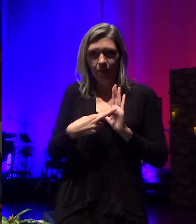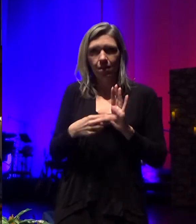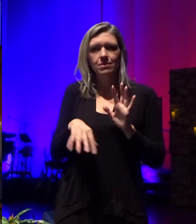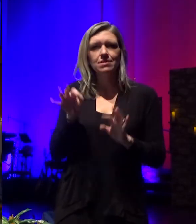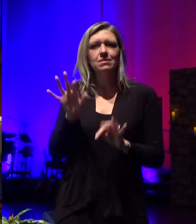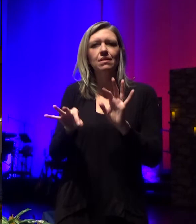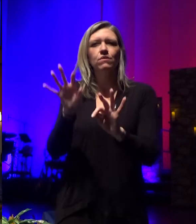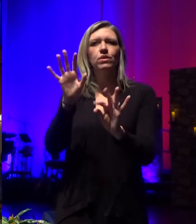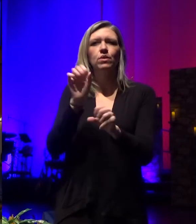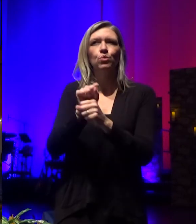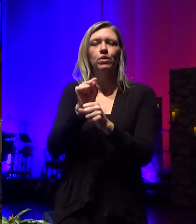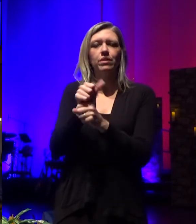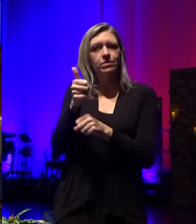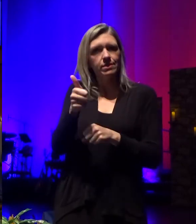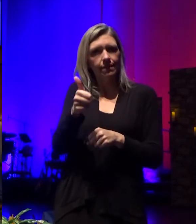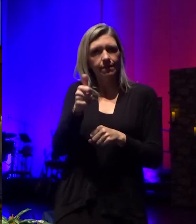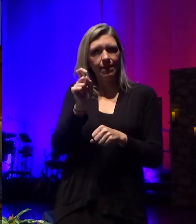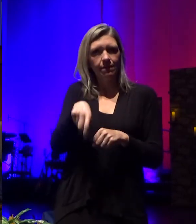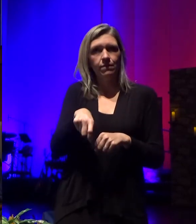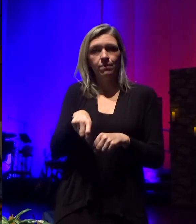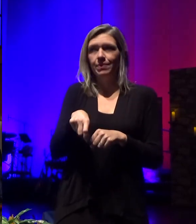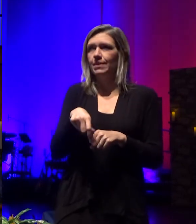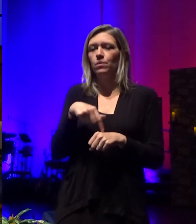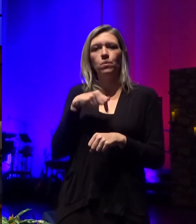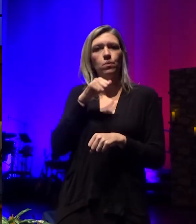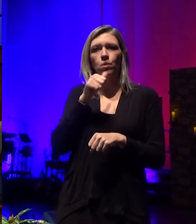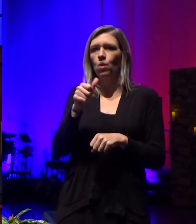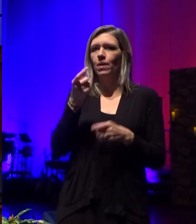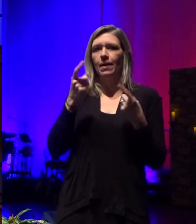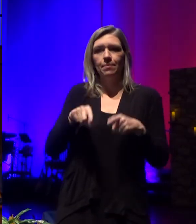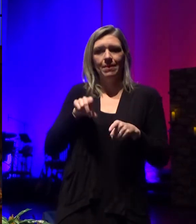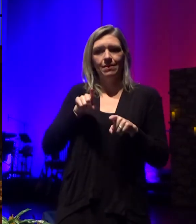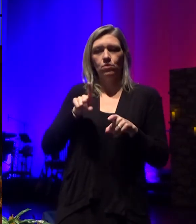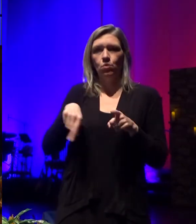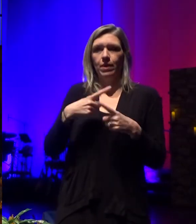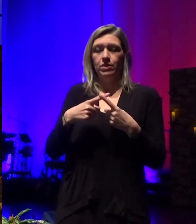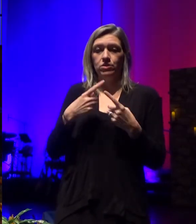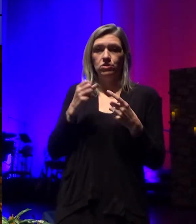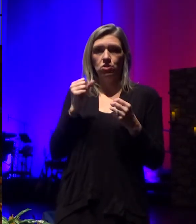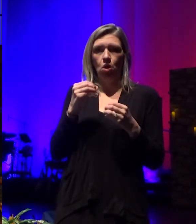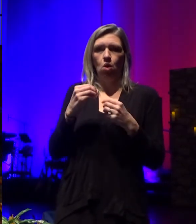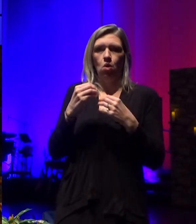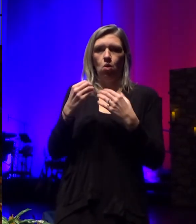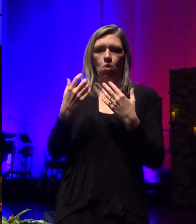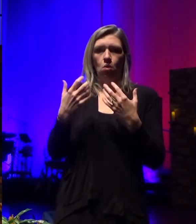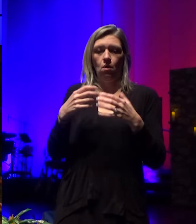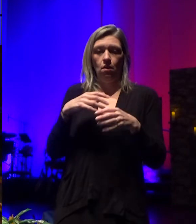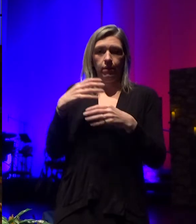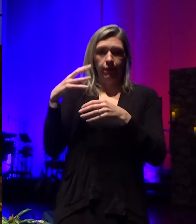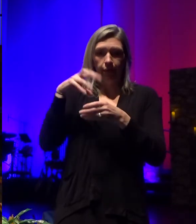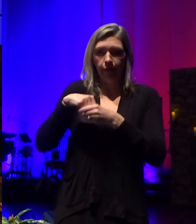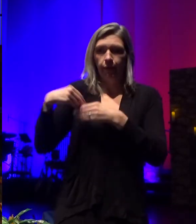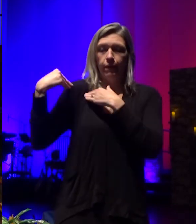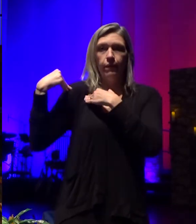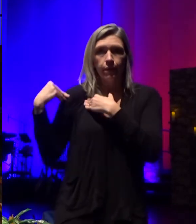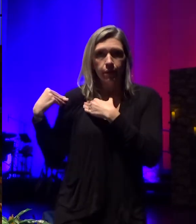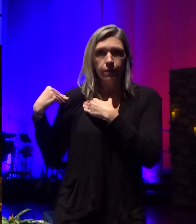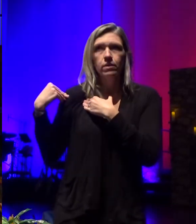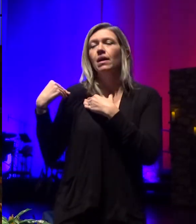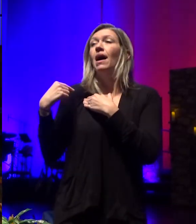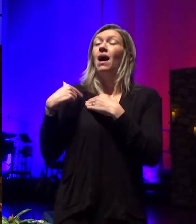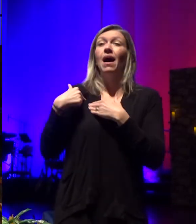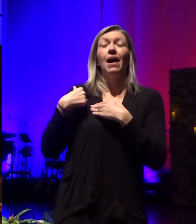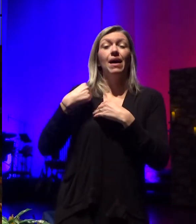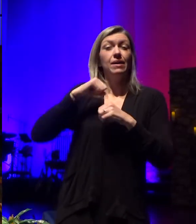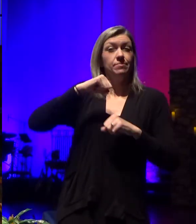own. And that's not going to happen when you're so immersed in such a demanding role, and you need to do this. And I fought it for a while,